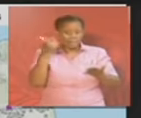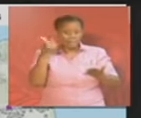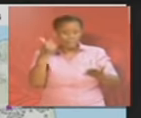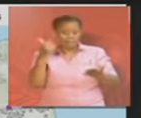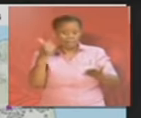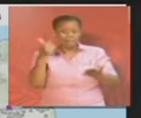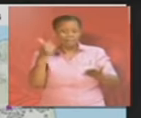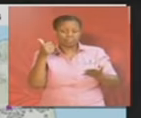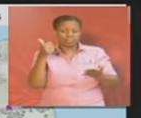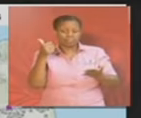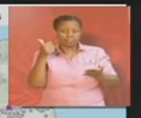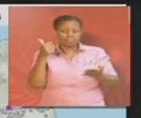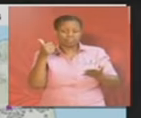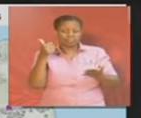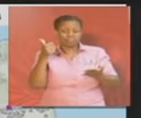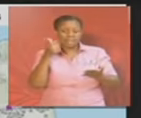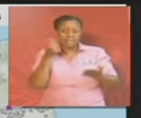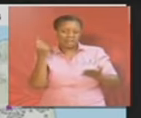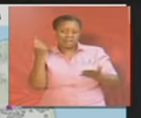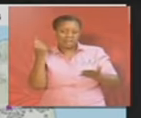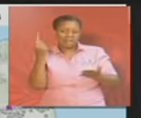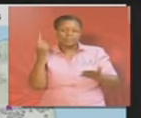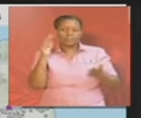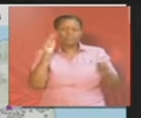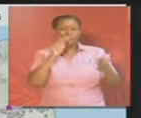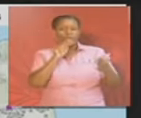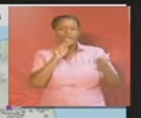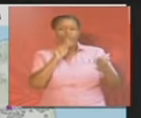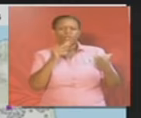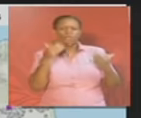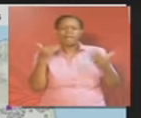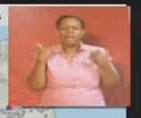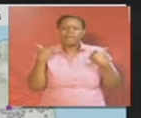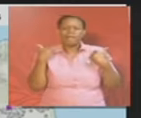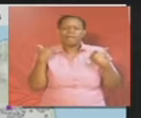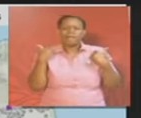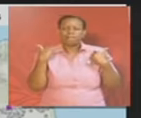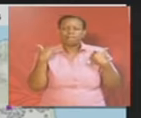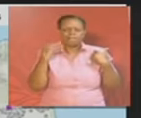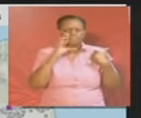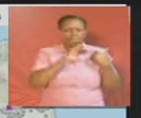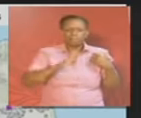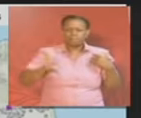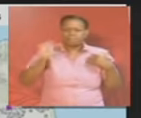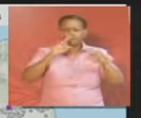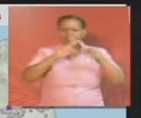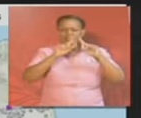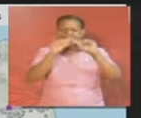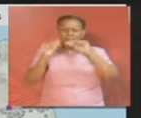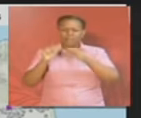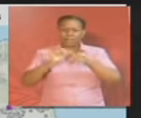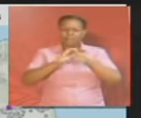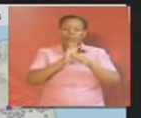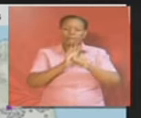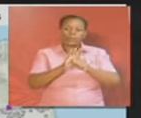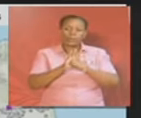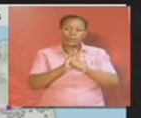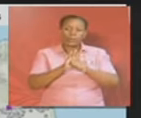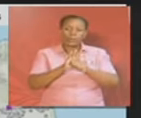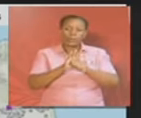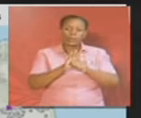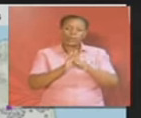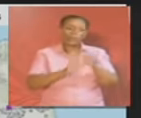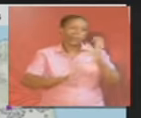presented, we look at the spread of cases, and of course we see that County Kearney at that point in time would have recorded the highest number of cases.